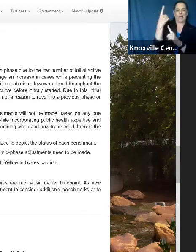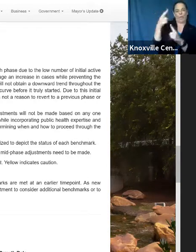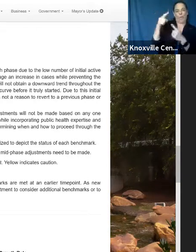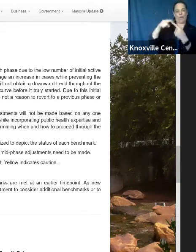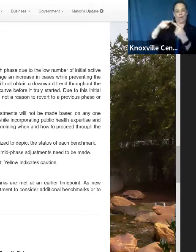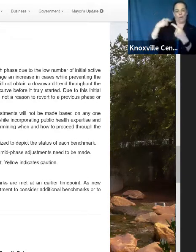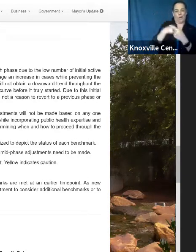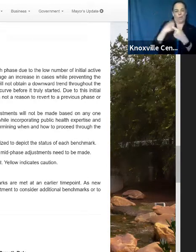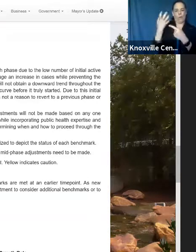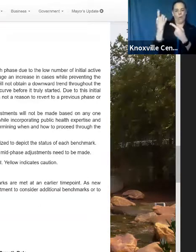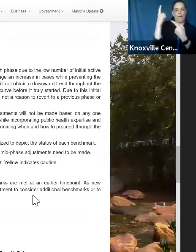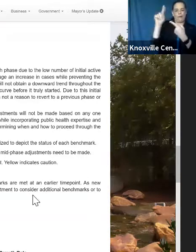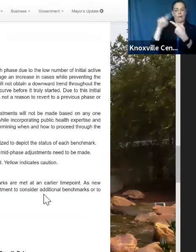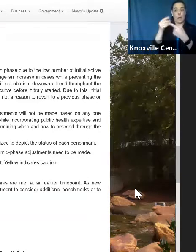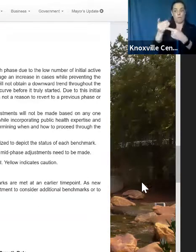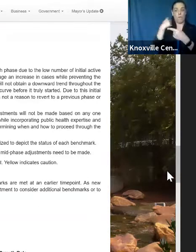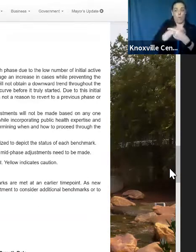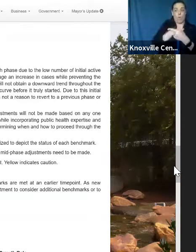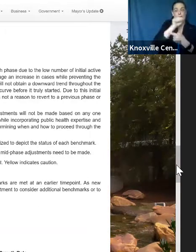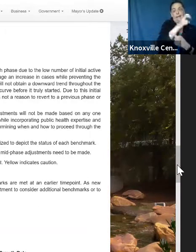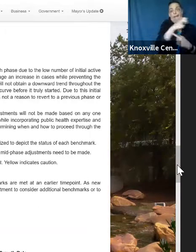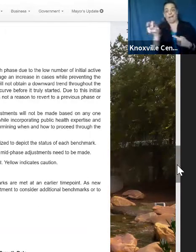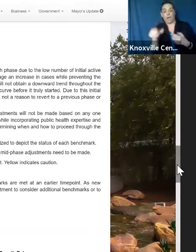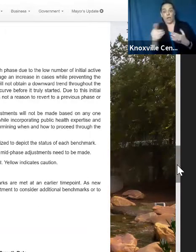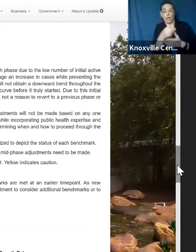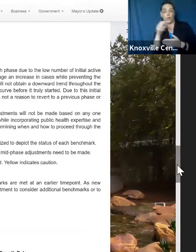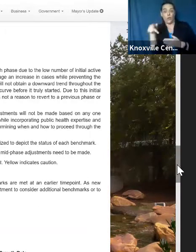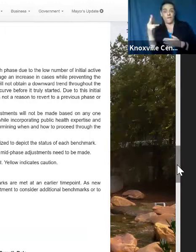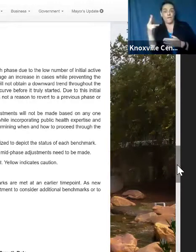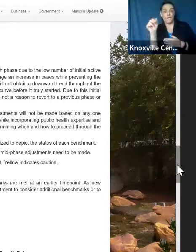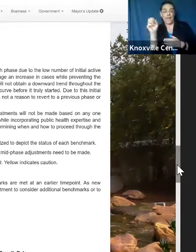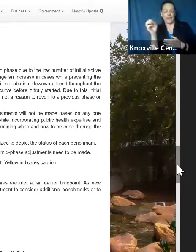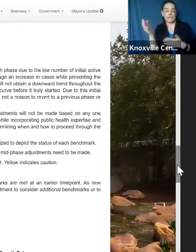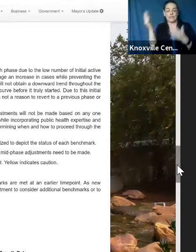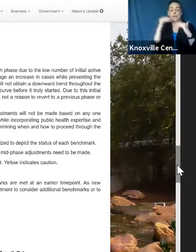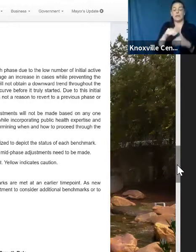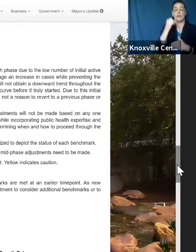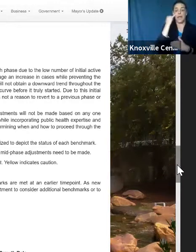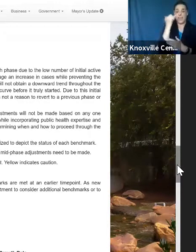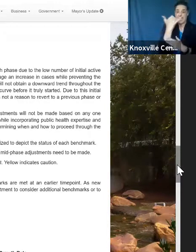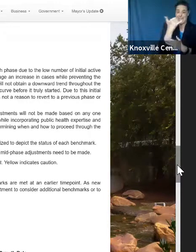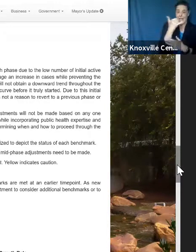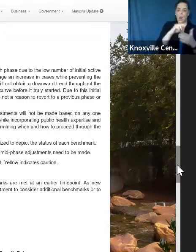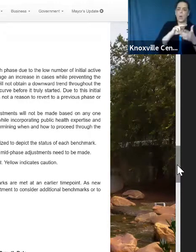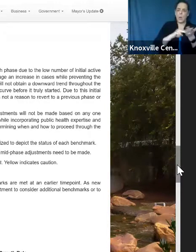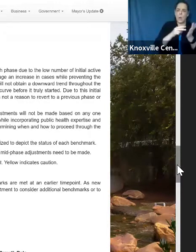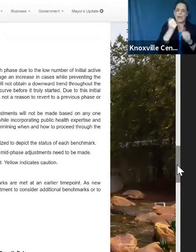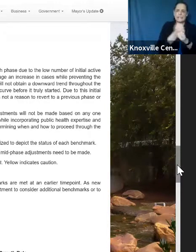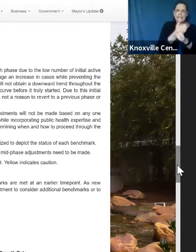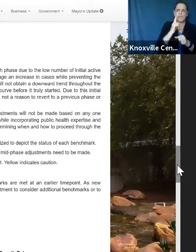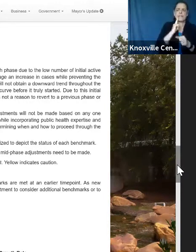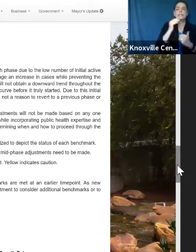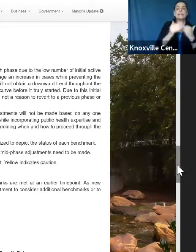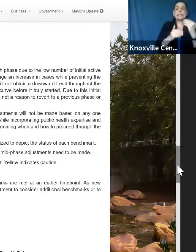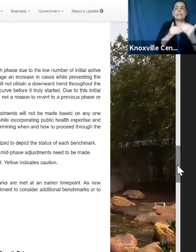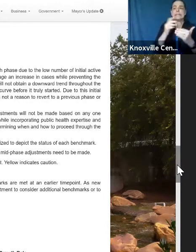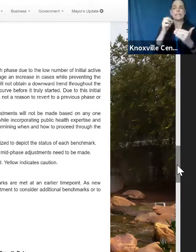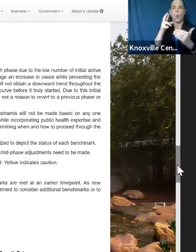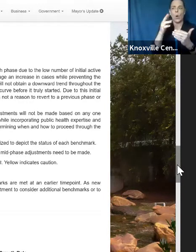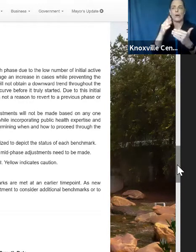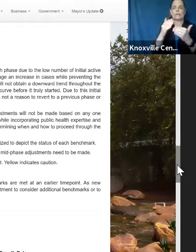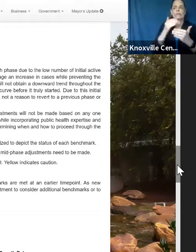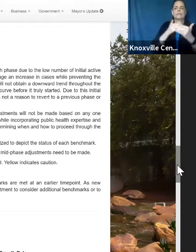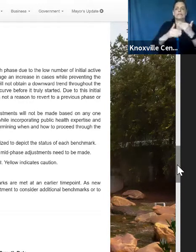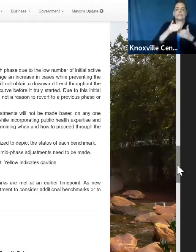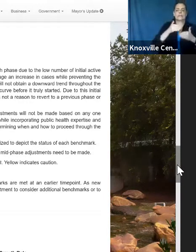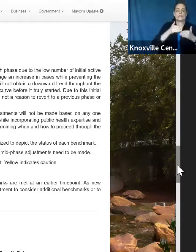mid-phase adjustments need to be made. Yellow signifies the trends are moving towards or away from reaching a benchmark.